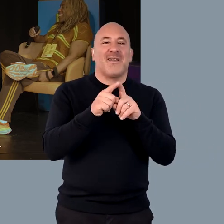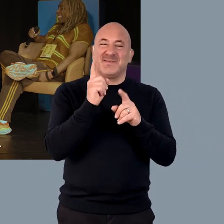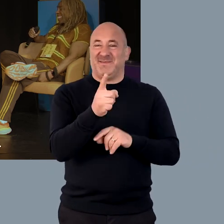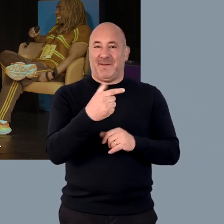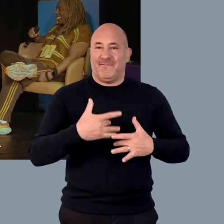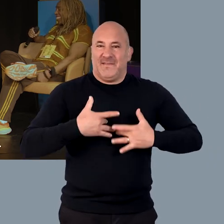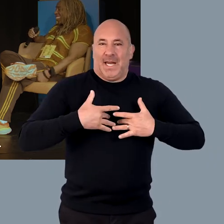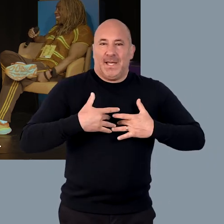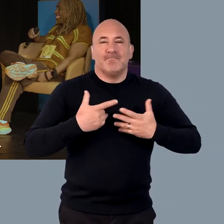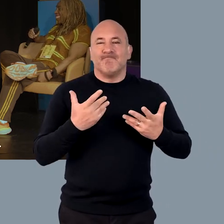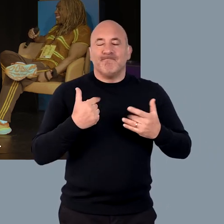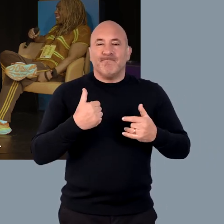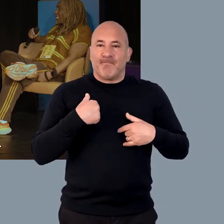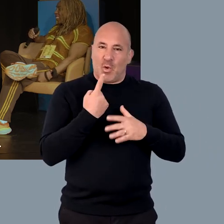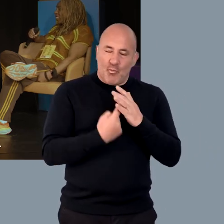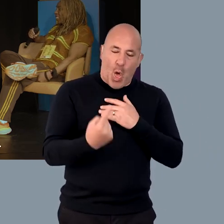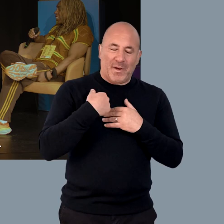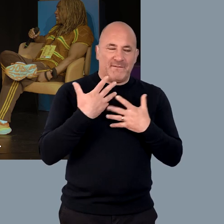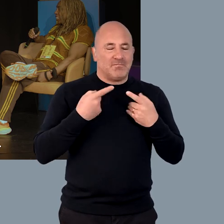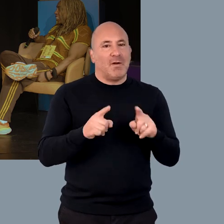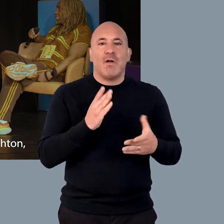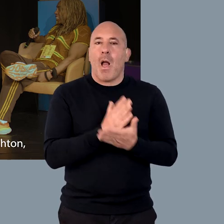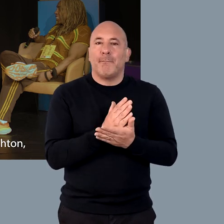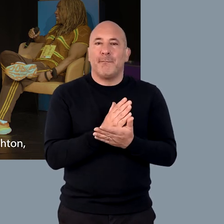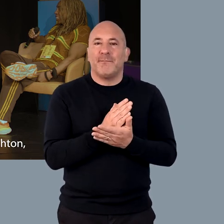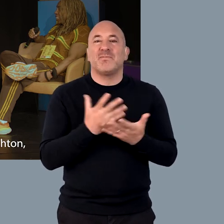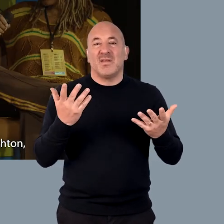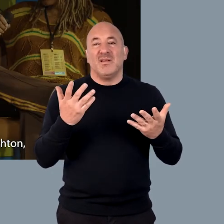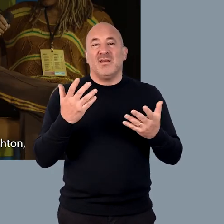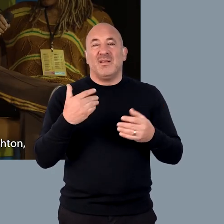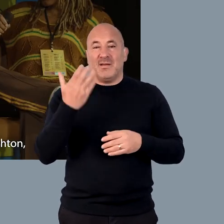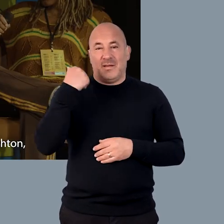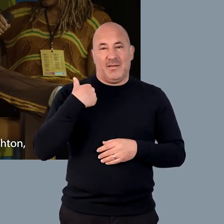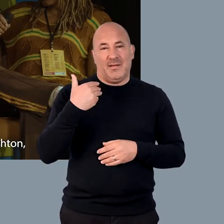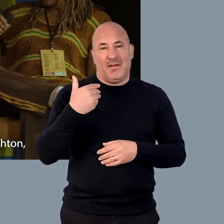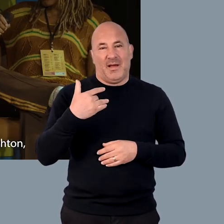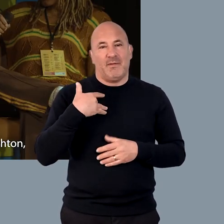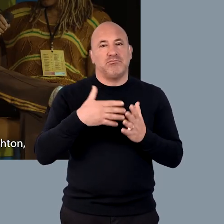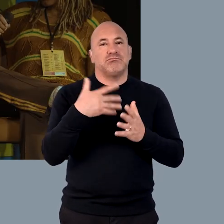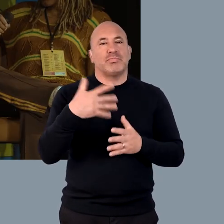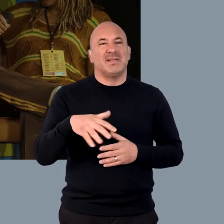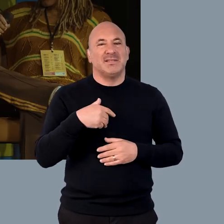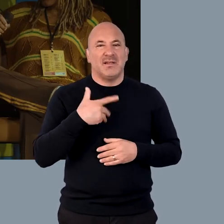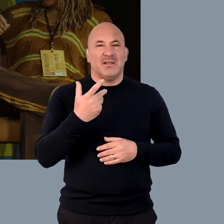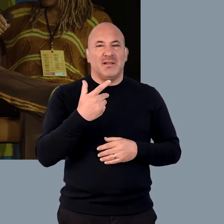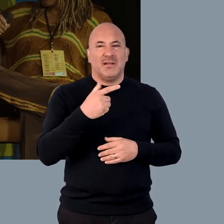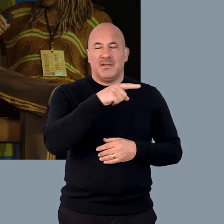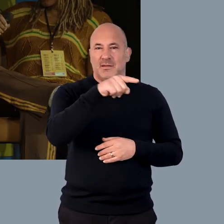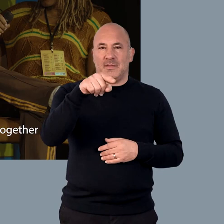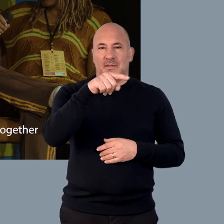But yeah, there was a thing around feeling I think feeling lonely and just different and when I when I said when I used to say living in bright and low I